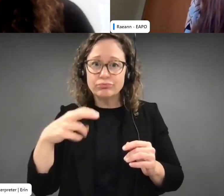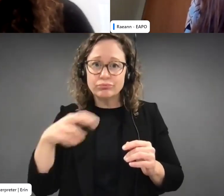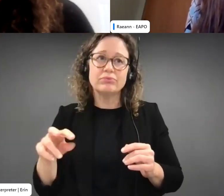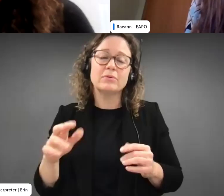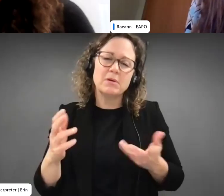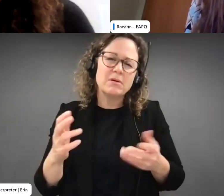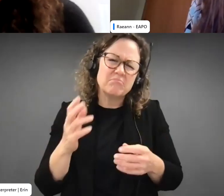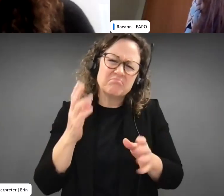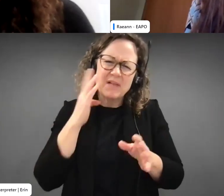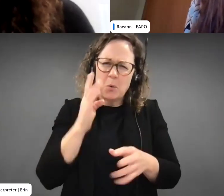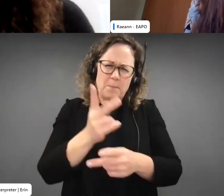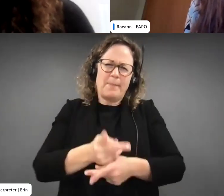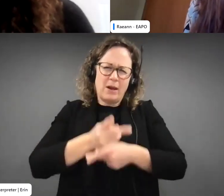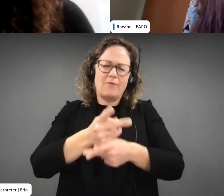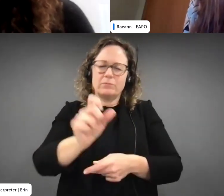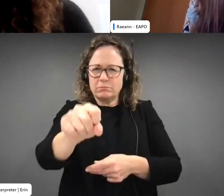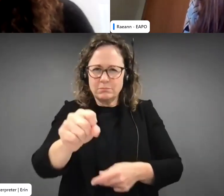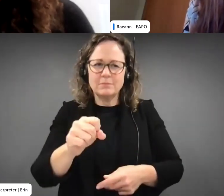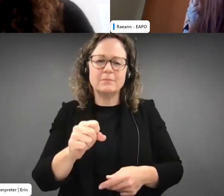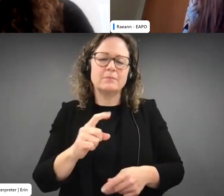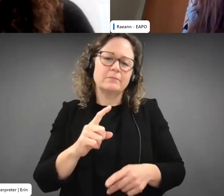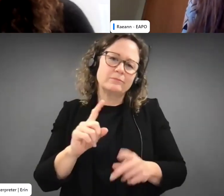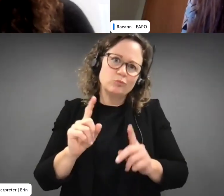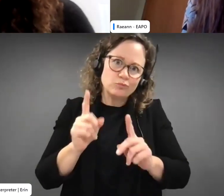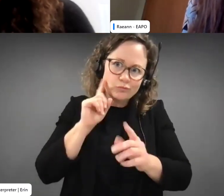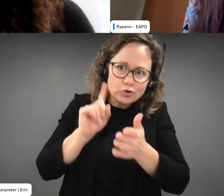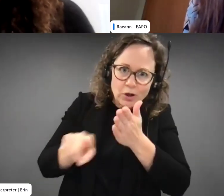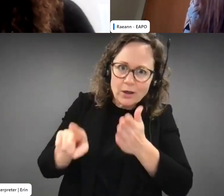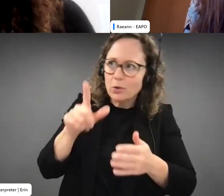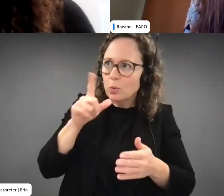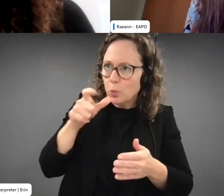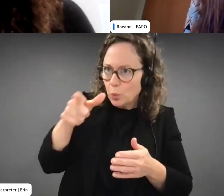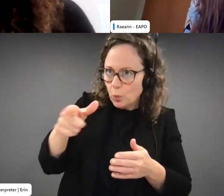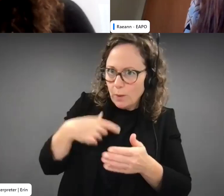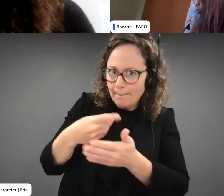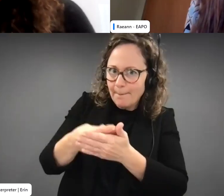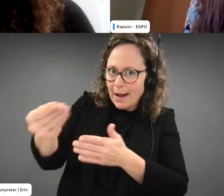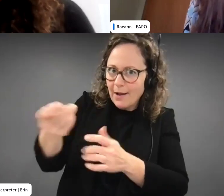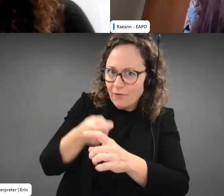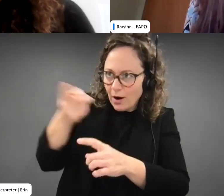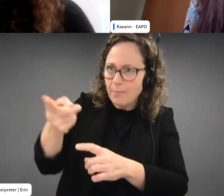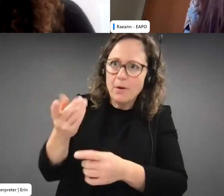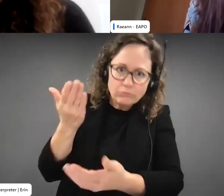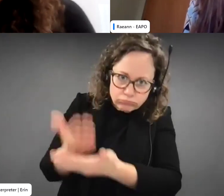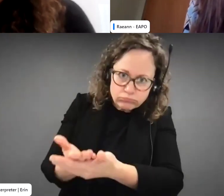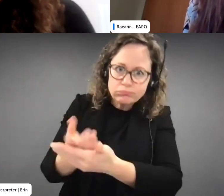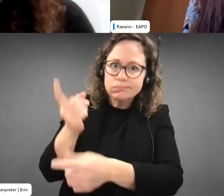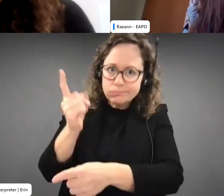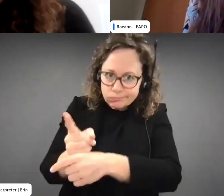but just, knowing if it's legit and, just Yeah. taking precautions about who you're dealing